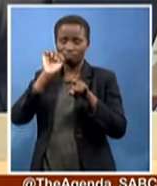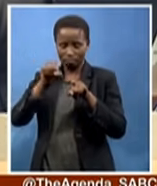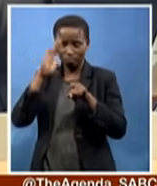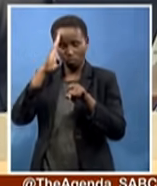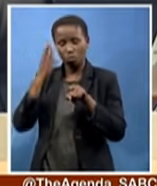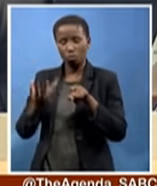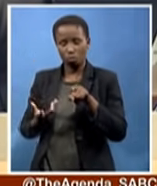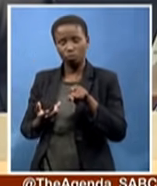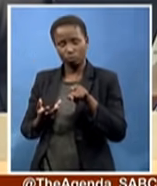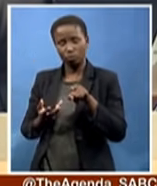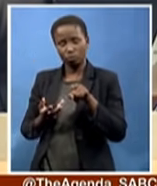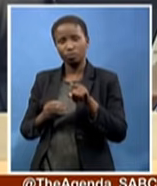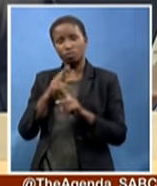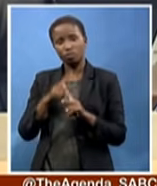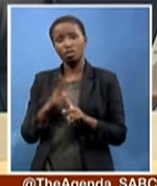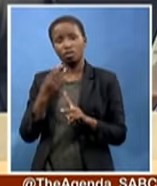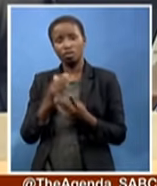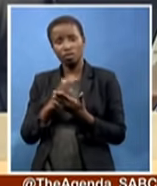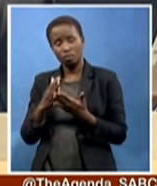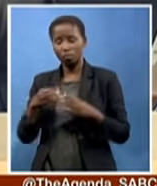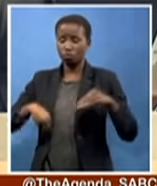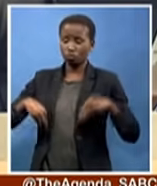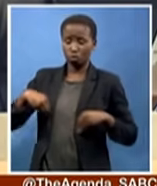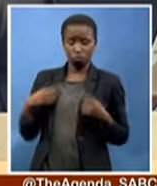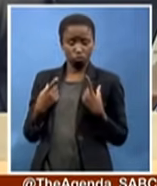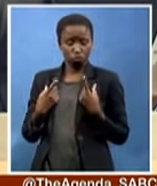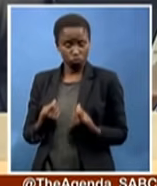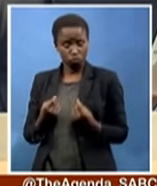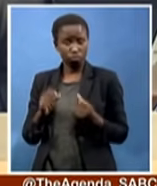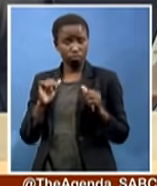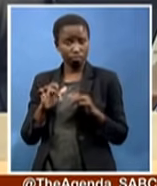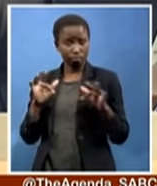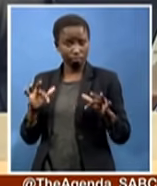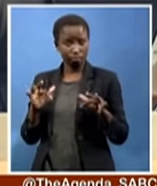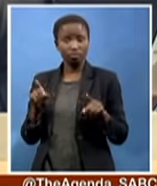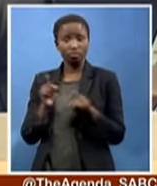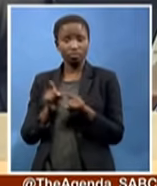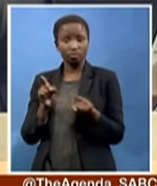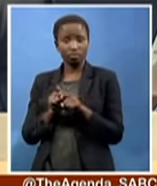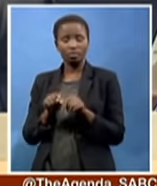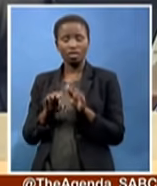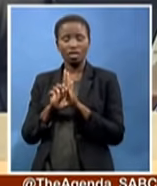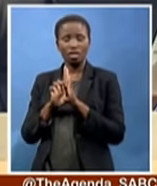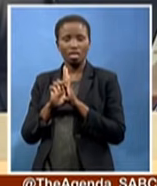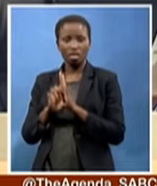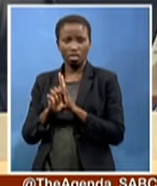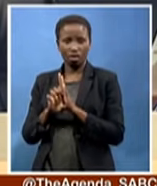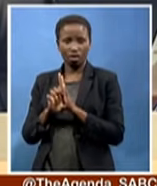to initiate an ethical, political, and organizational renewal of the ANC.